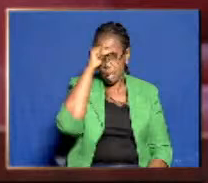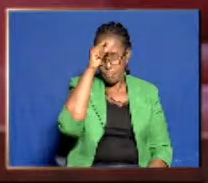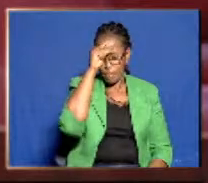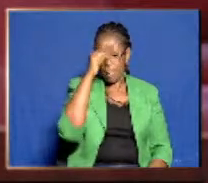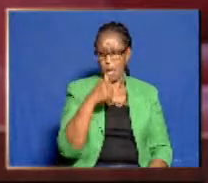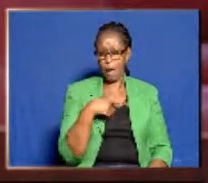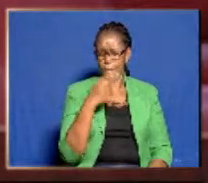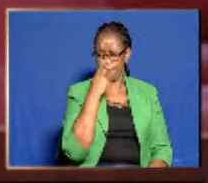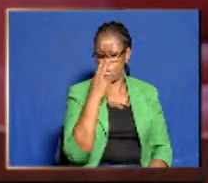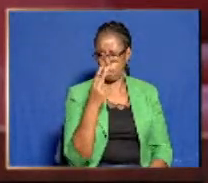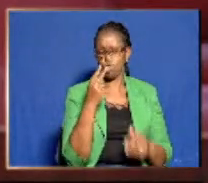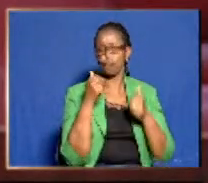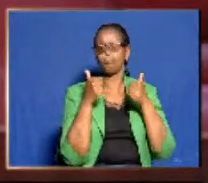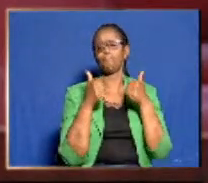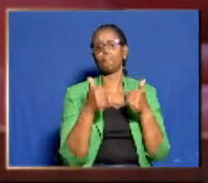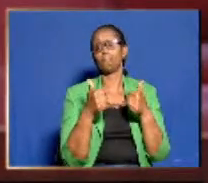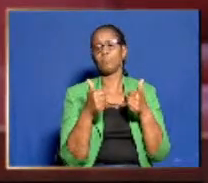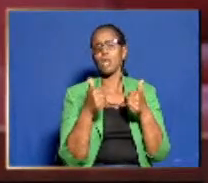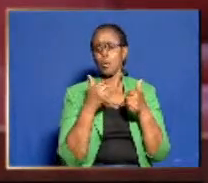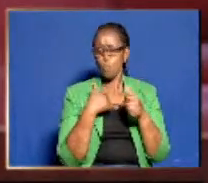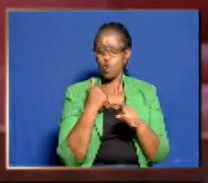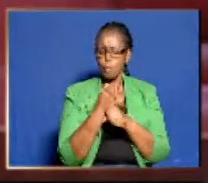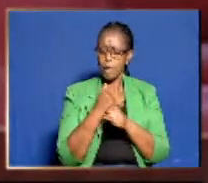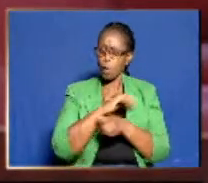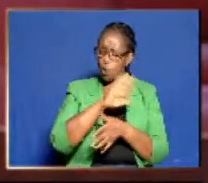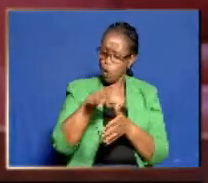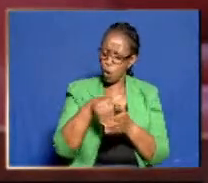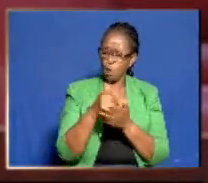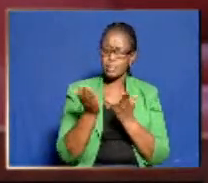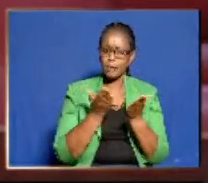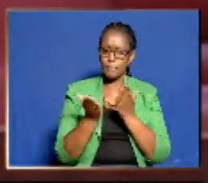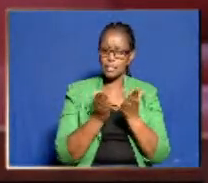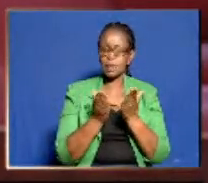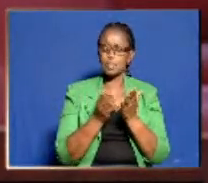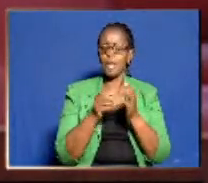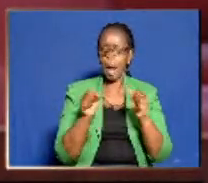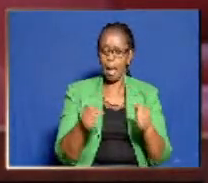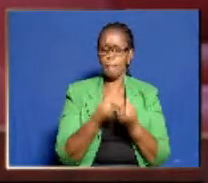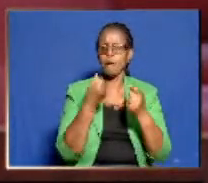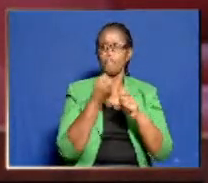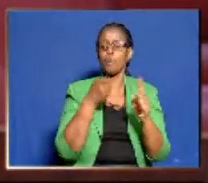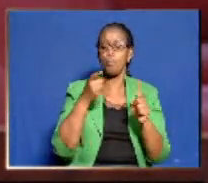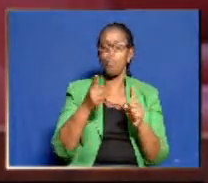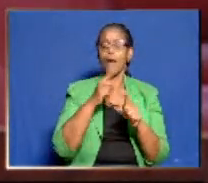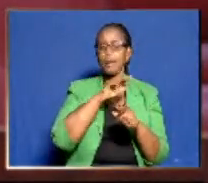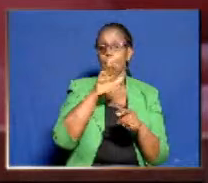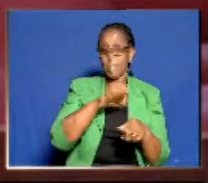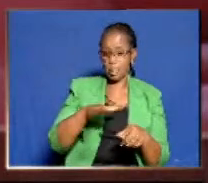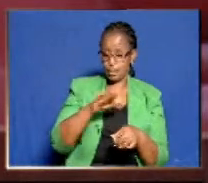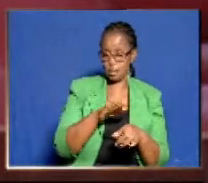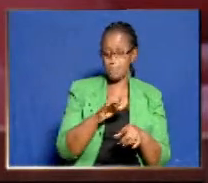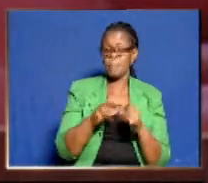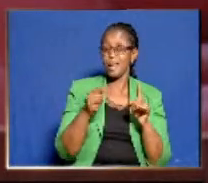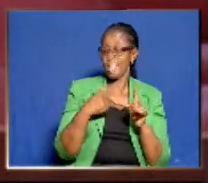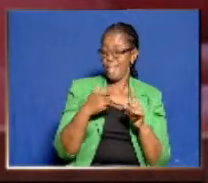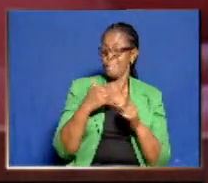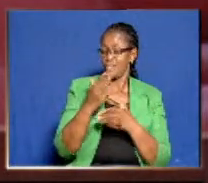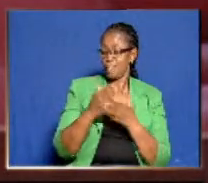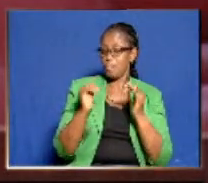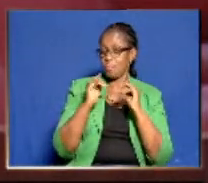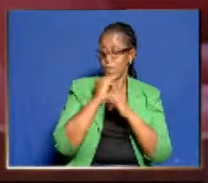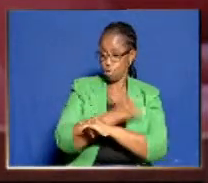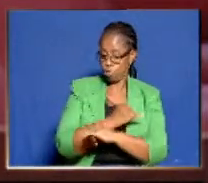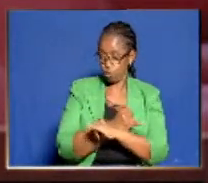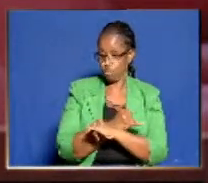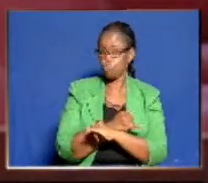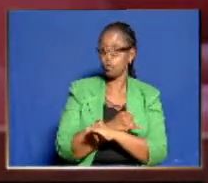vision, they want to centralize the services, but there are some critical institutions, Honorable Speaker, because of the security and because of